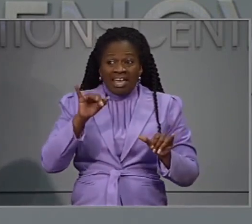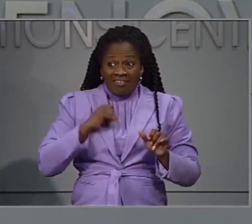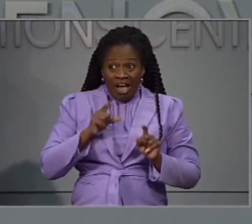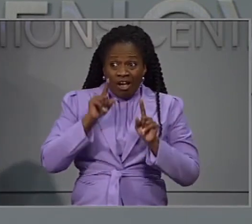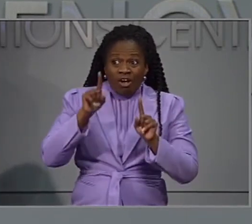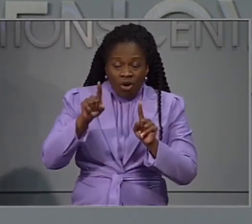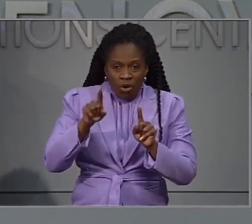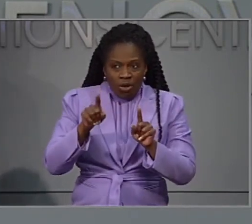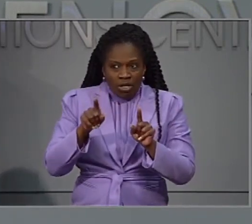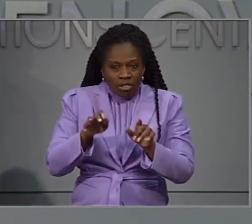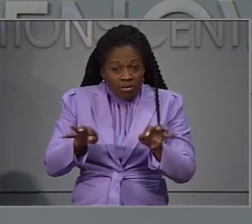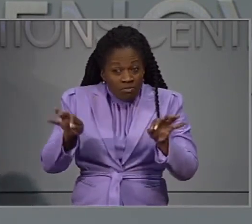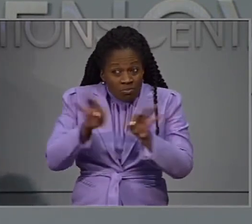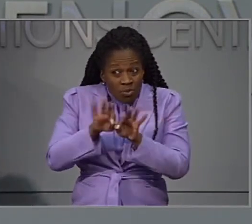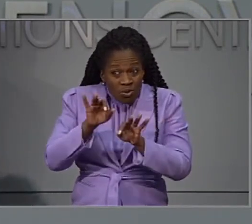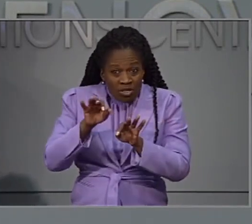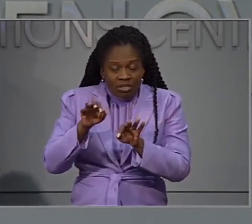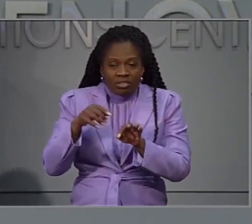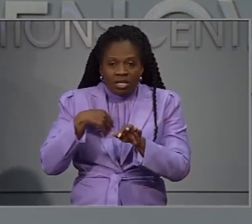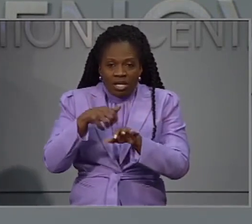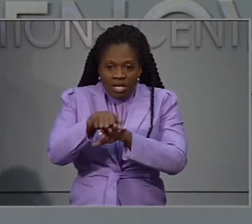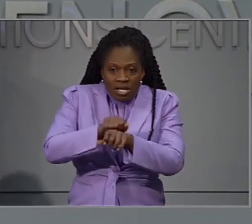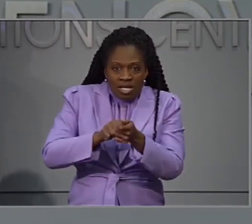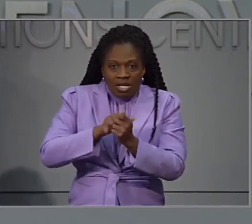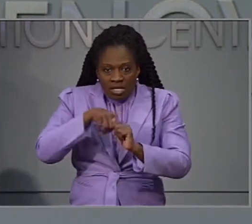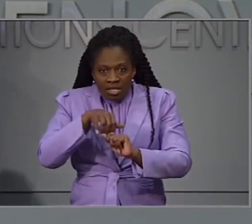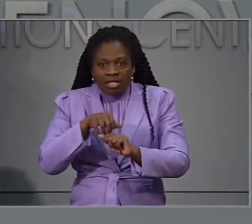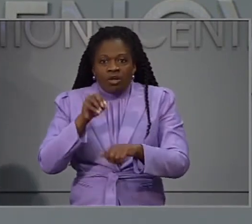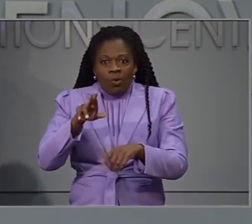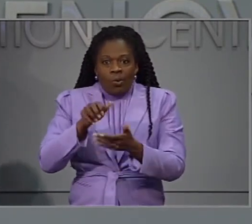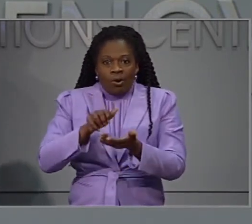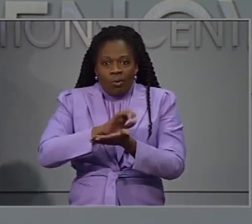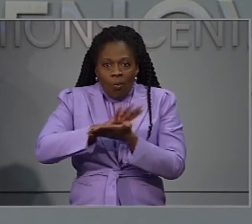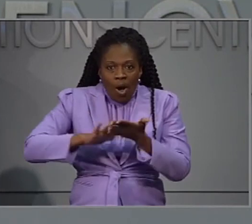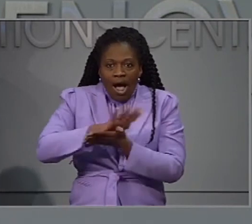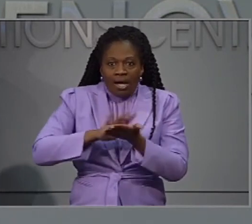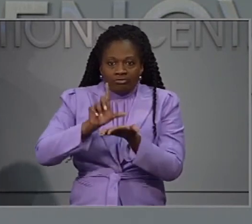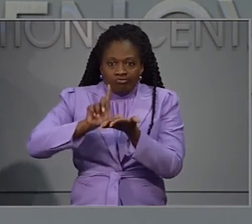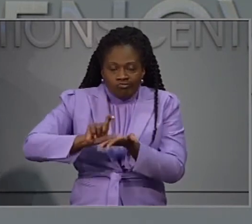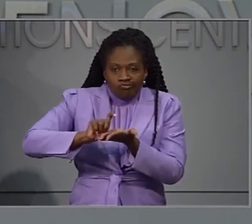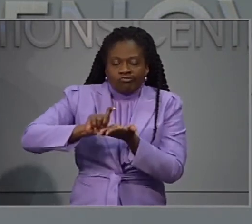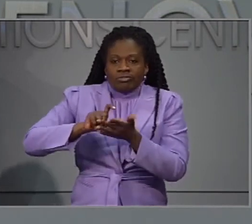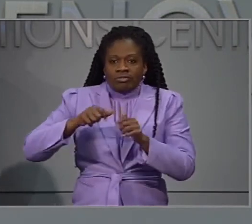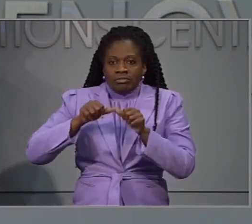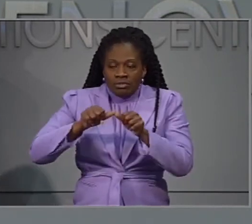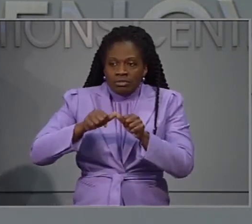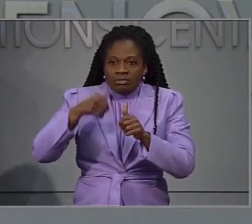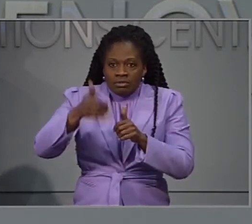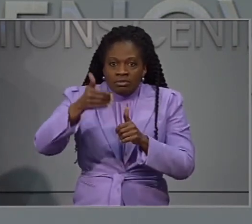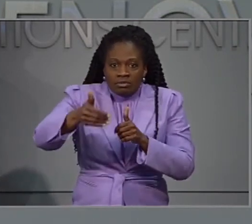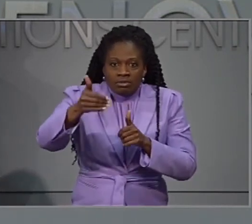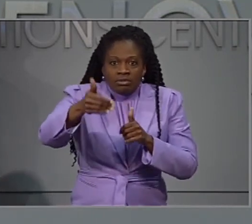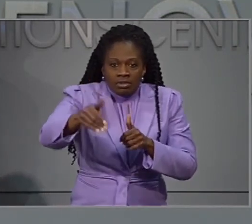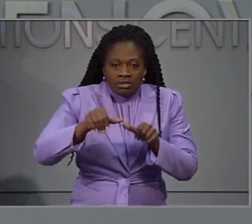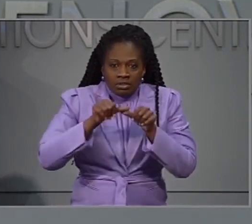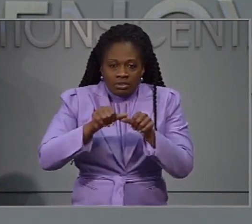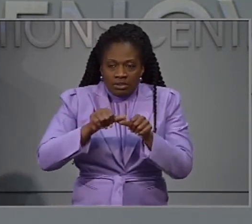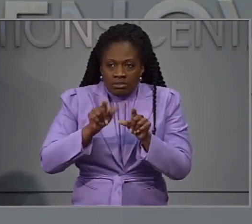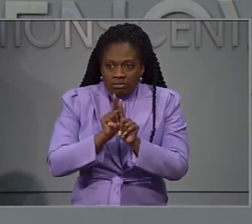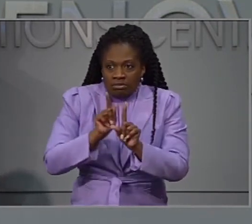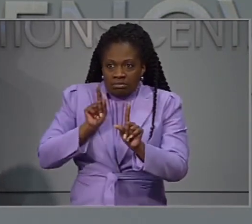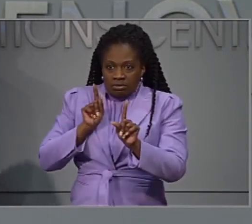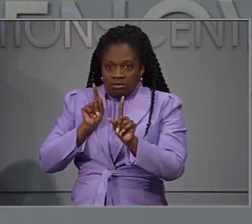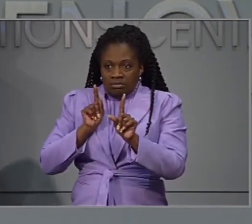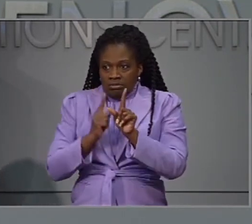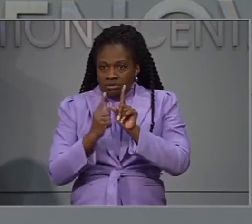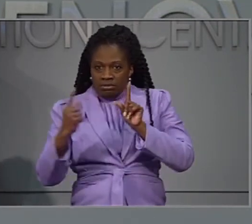important hand hygiene and other kinds of good hygiene practices to make sure that we are staying socially distant